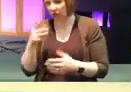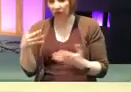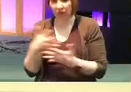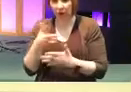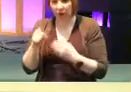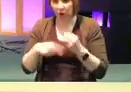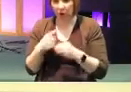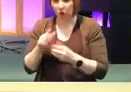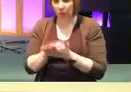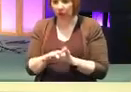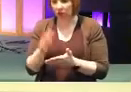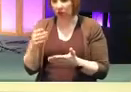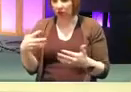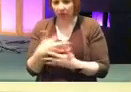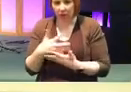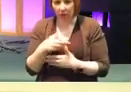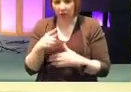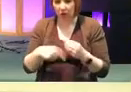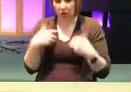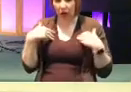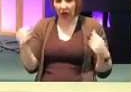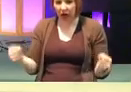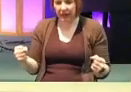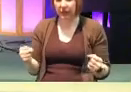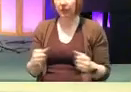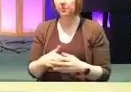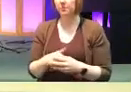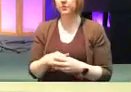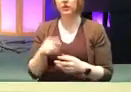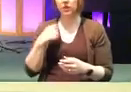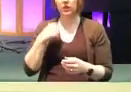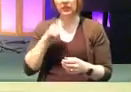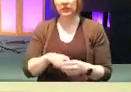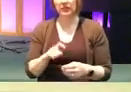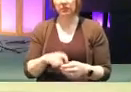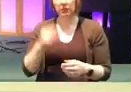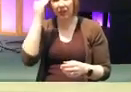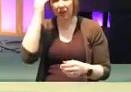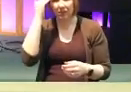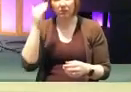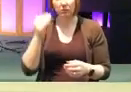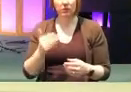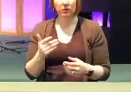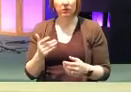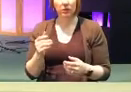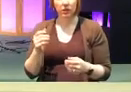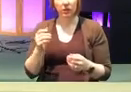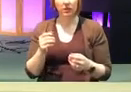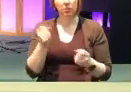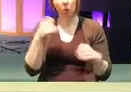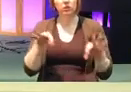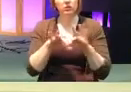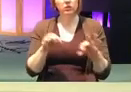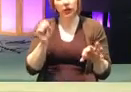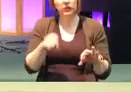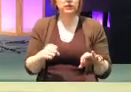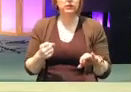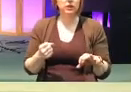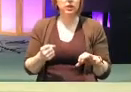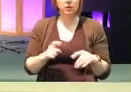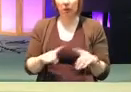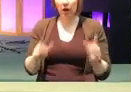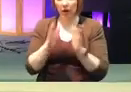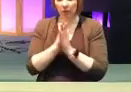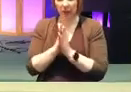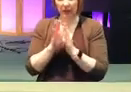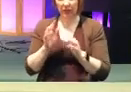marriage, you're fearful for your health. And we need to be conscious and aware of that. I get that. But there are times that I prayed, even just